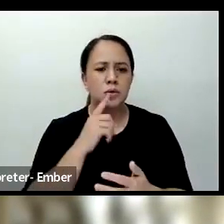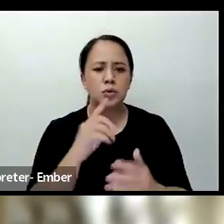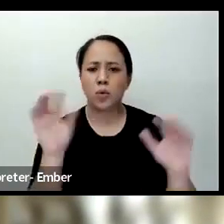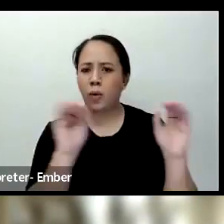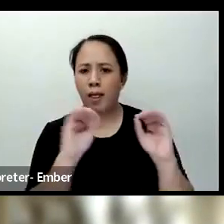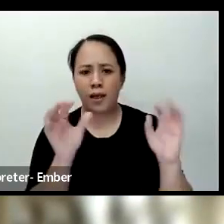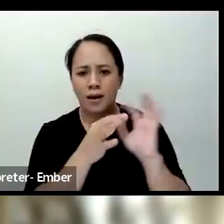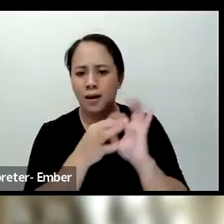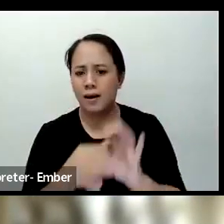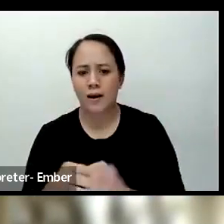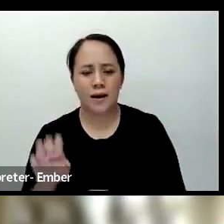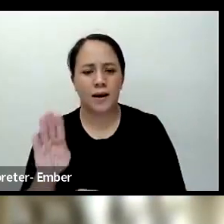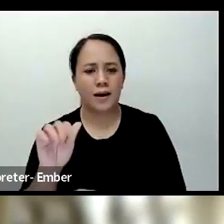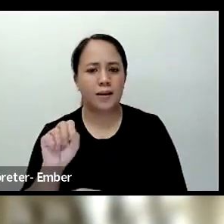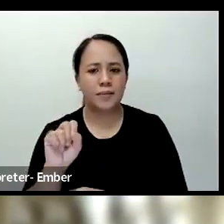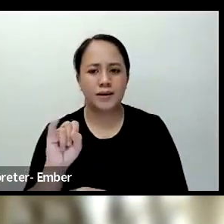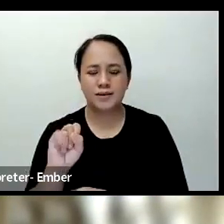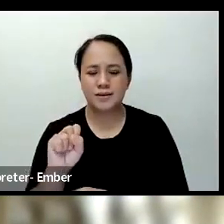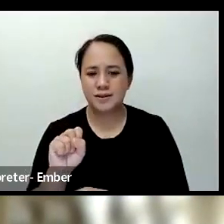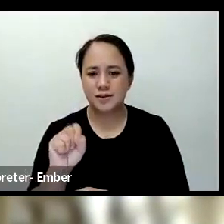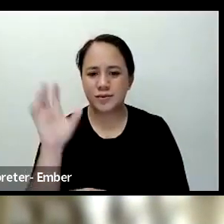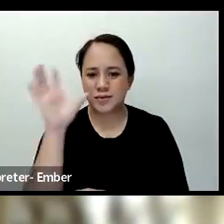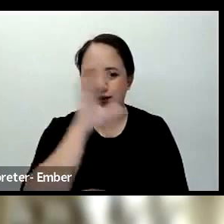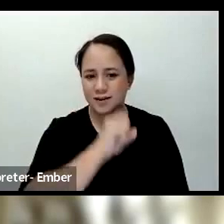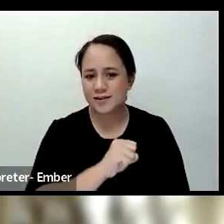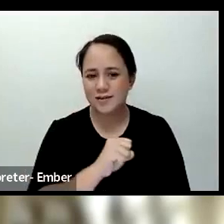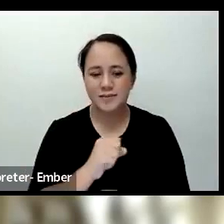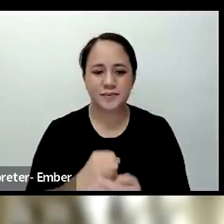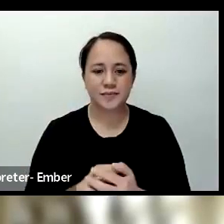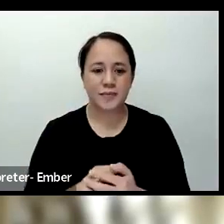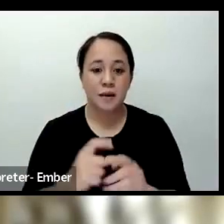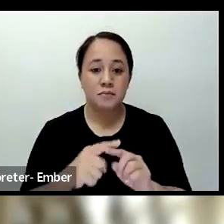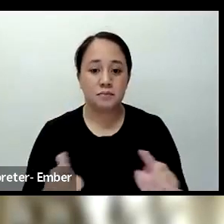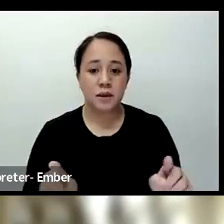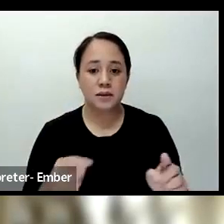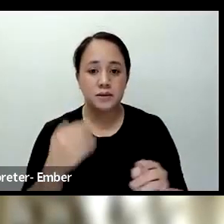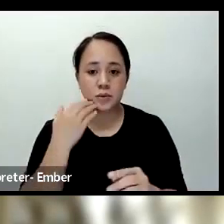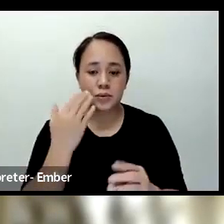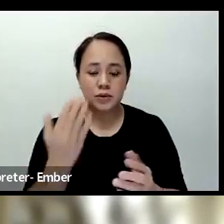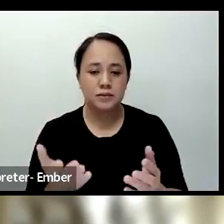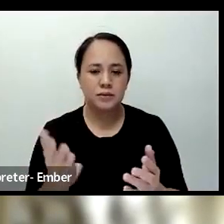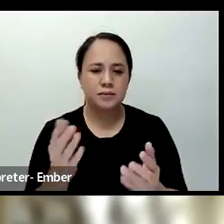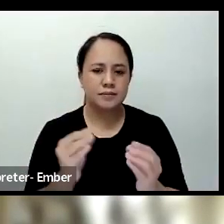basis to assume that. But